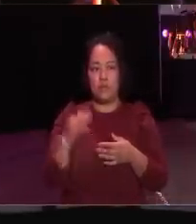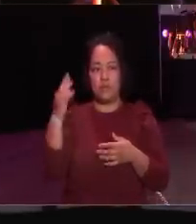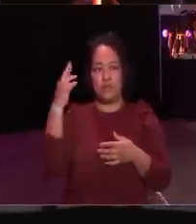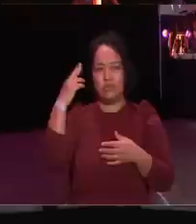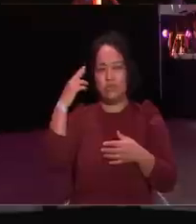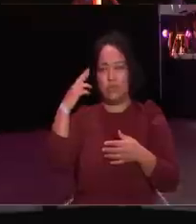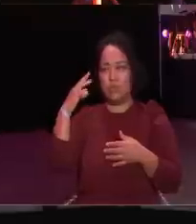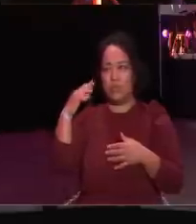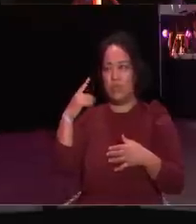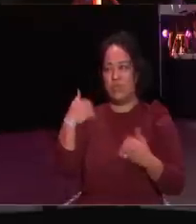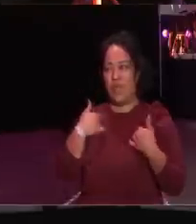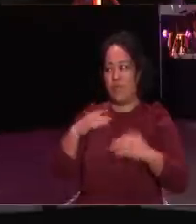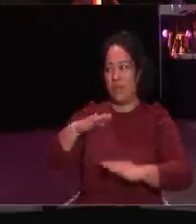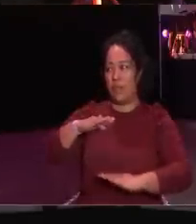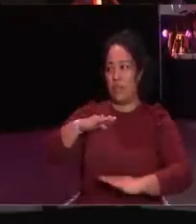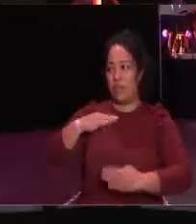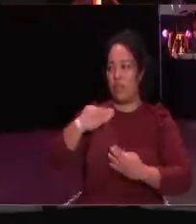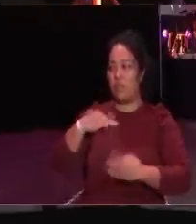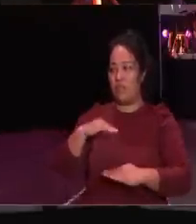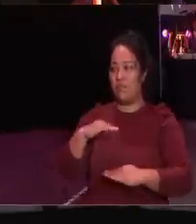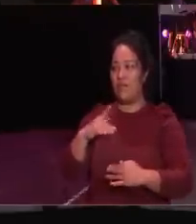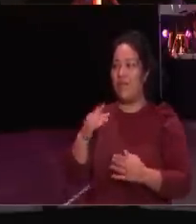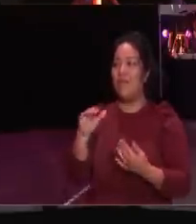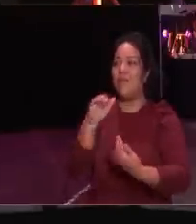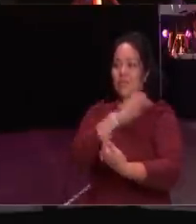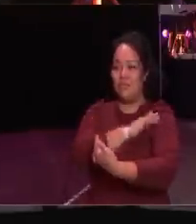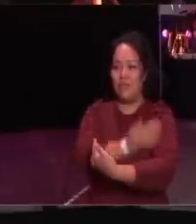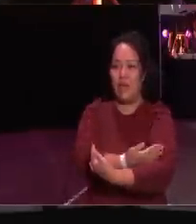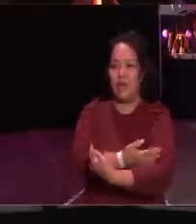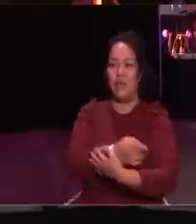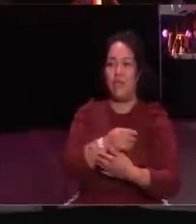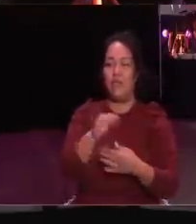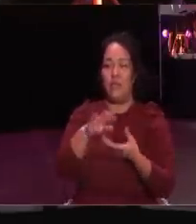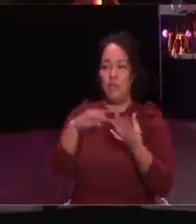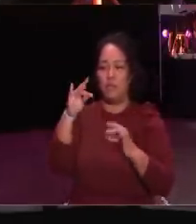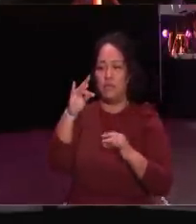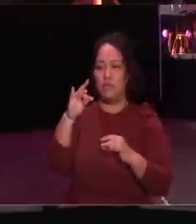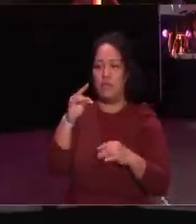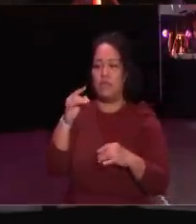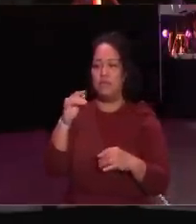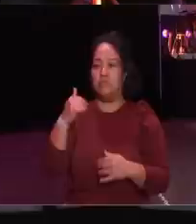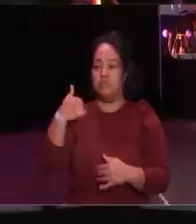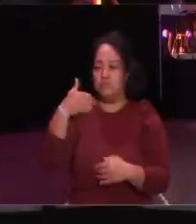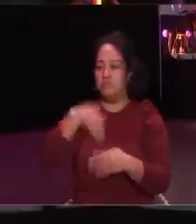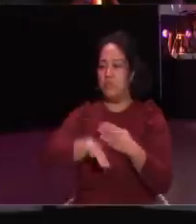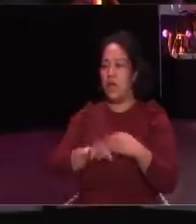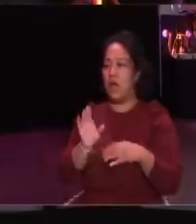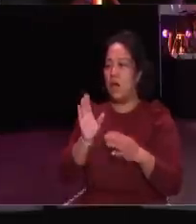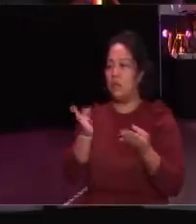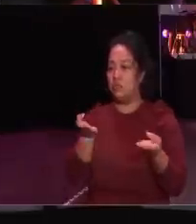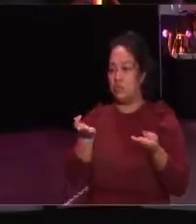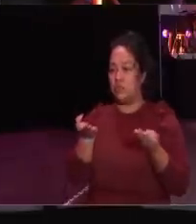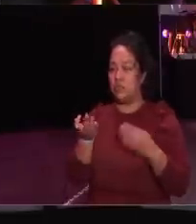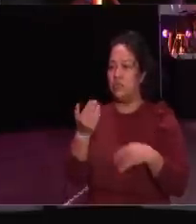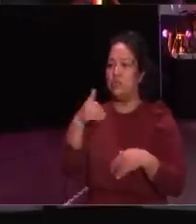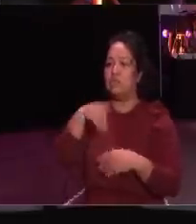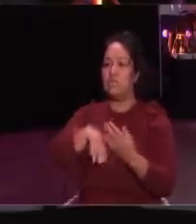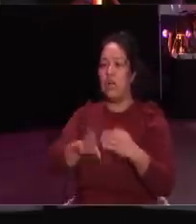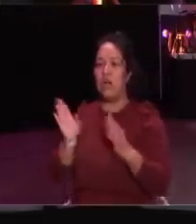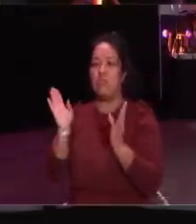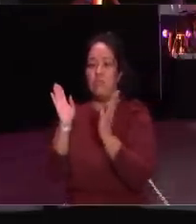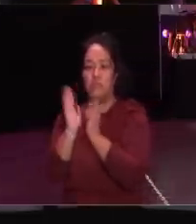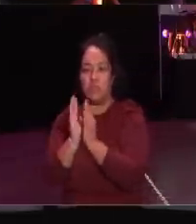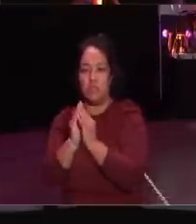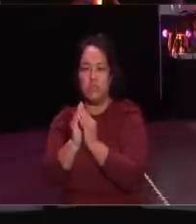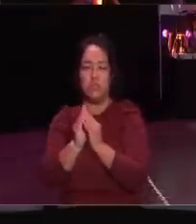Have limited the power of the Holy Spirit en nuestros cultos, in our services y en nuestras reuniones, and in our meetings. Y miren